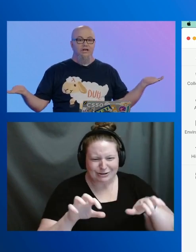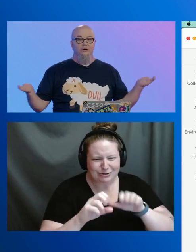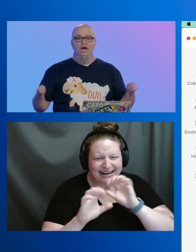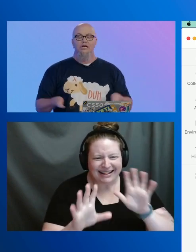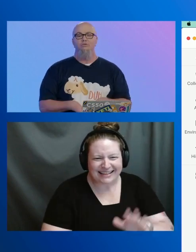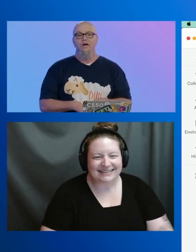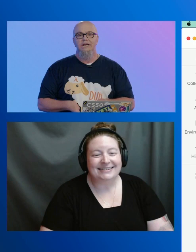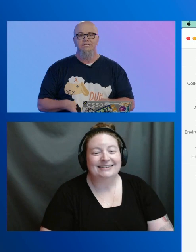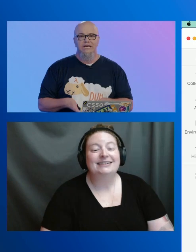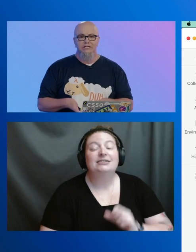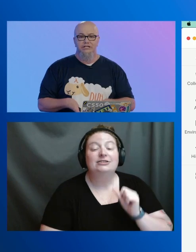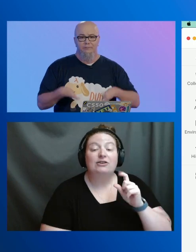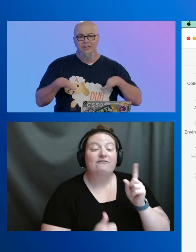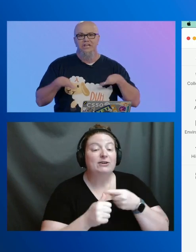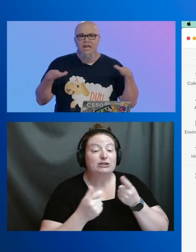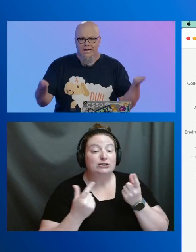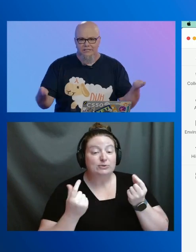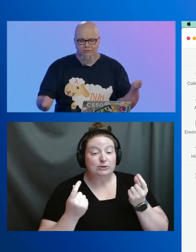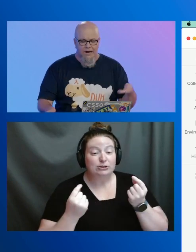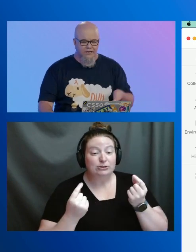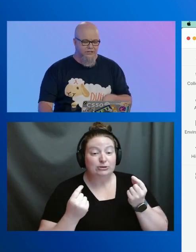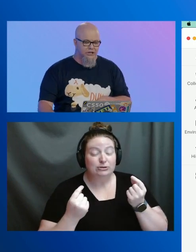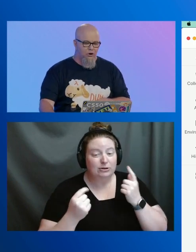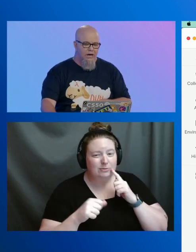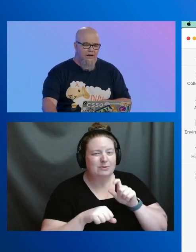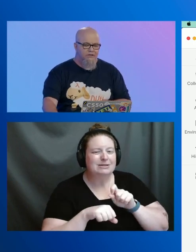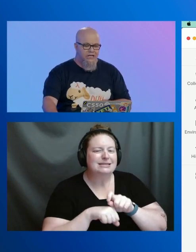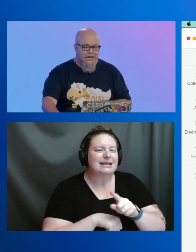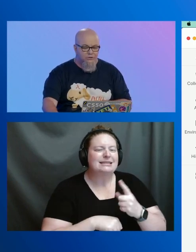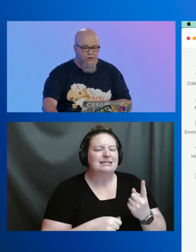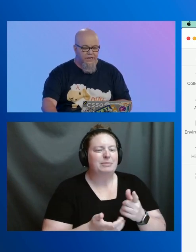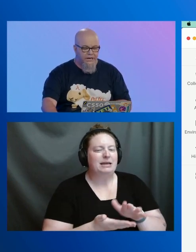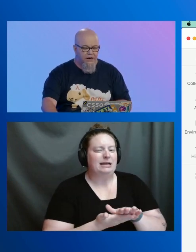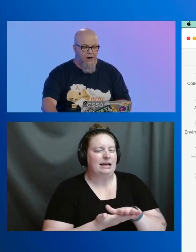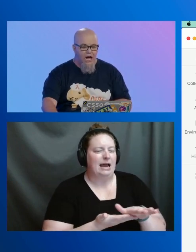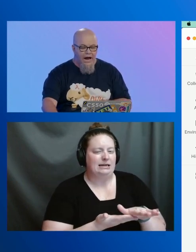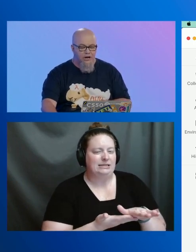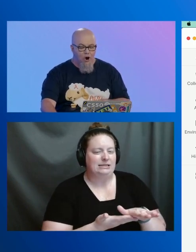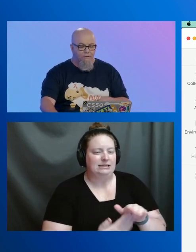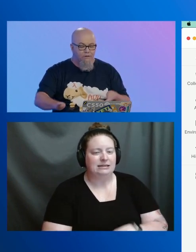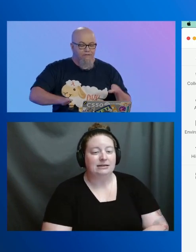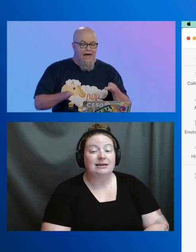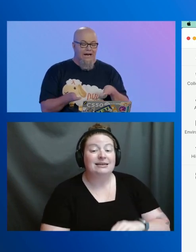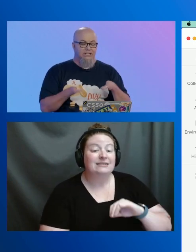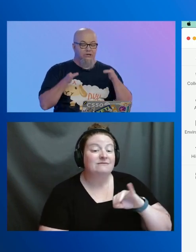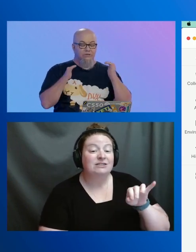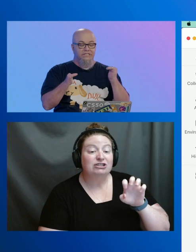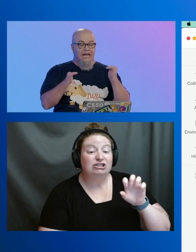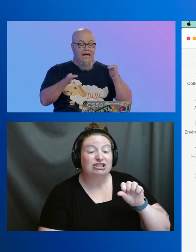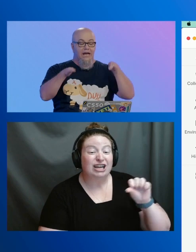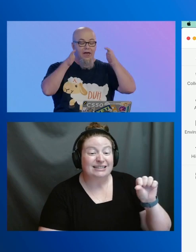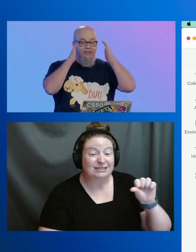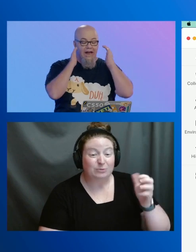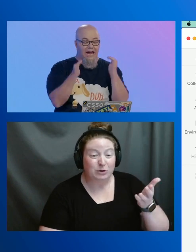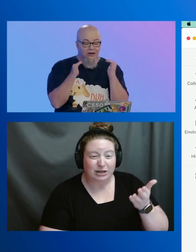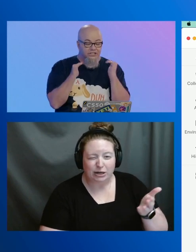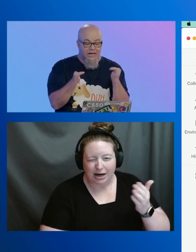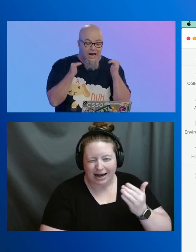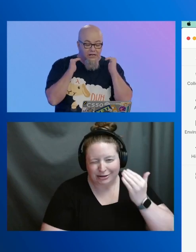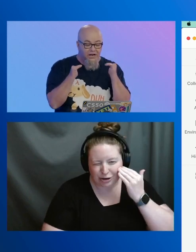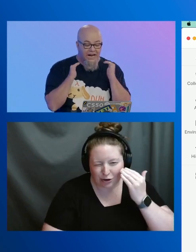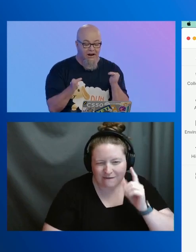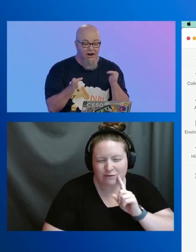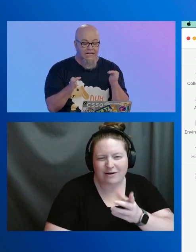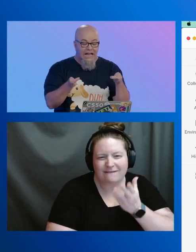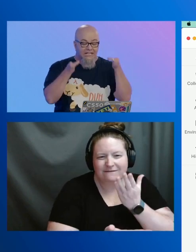thing we're going to do is we're going to send something nice, right? So if Jess were here, I know for a fact she would say the